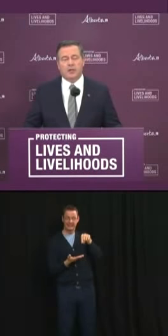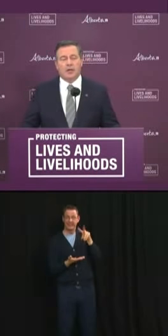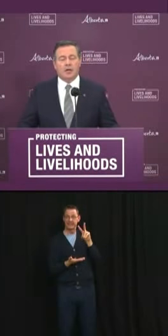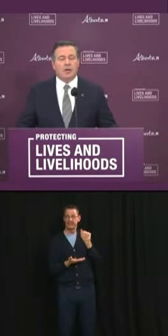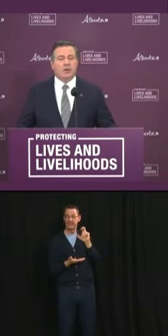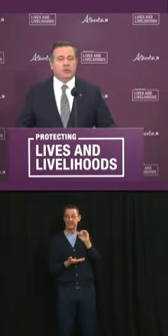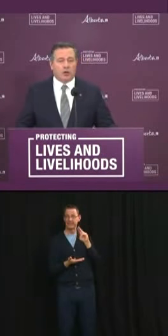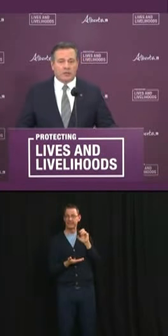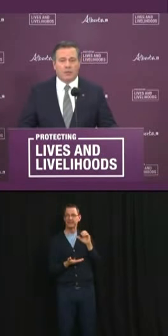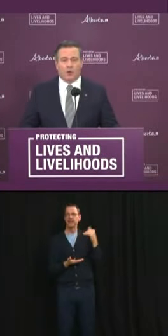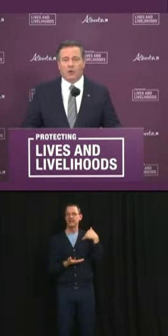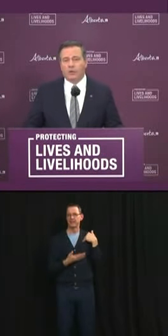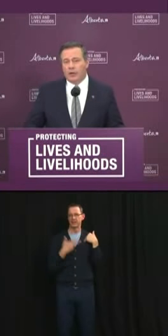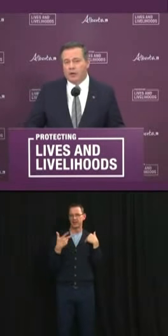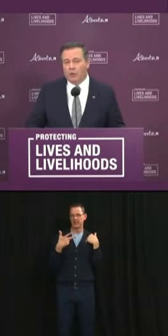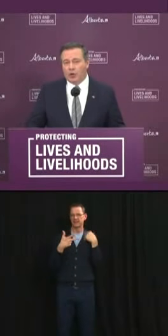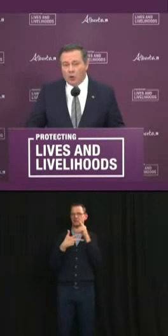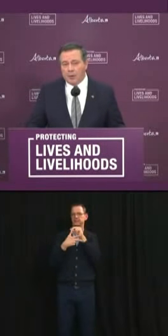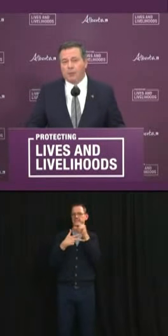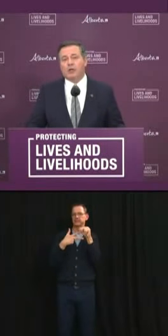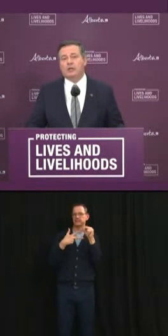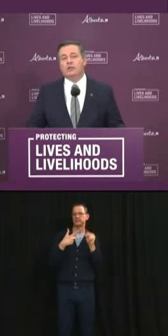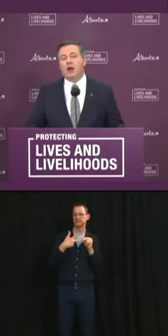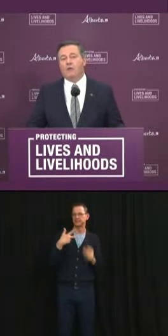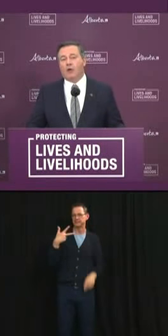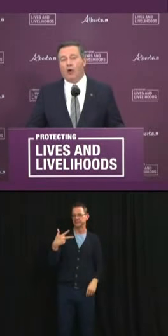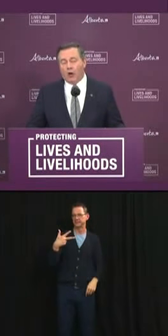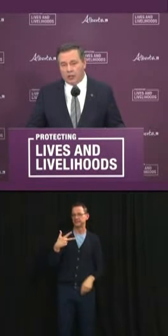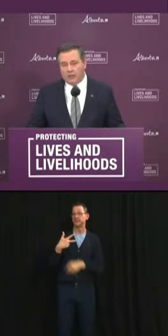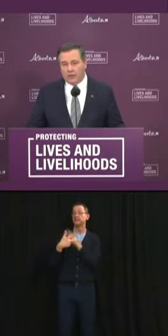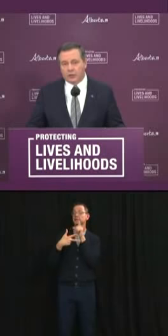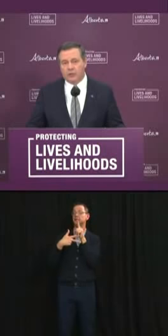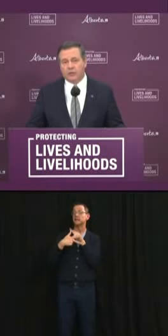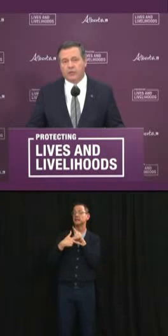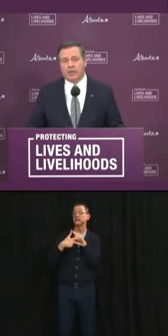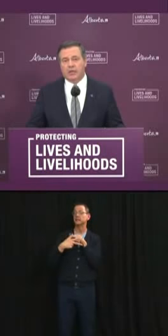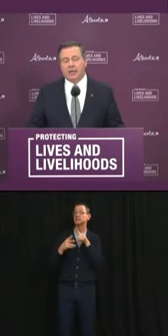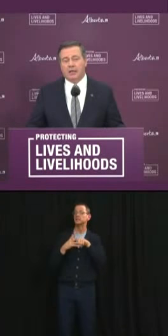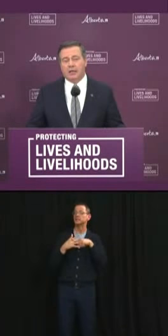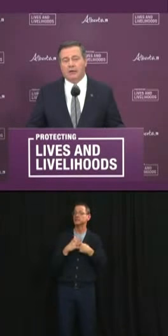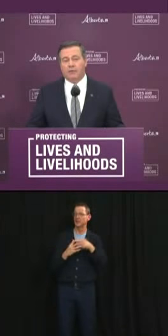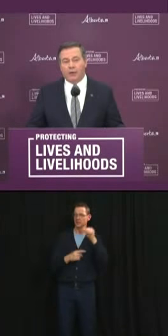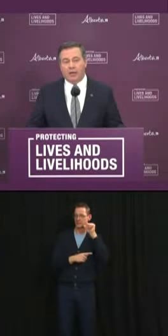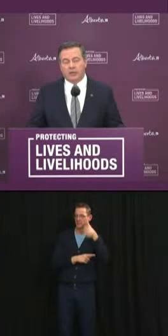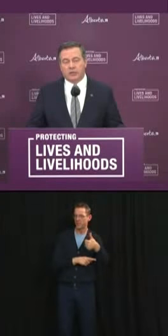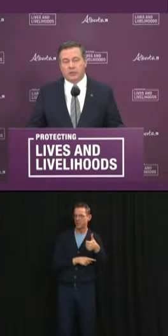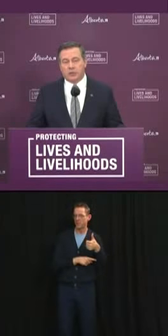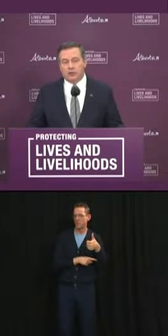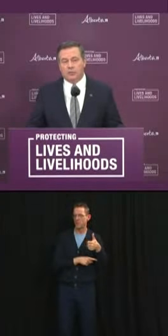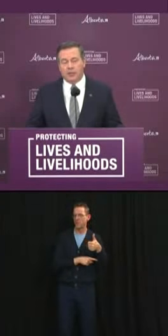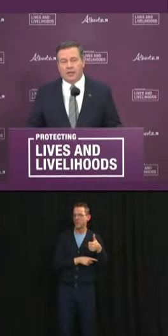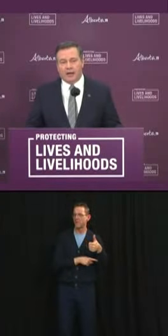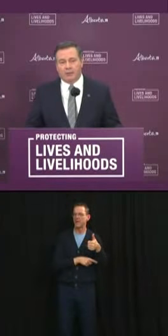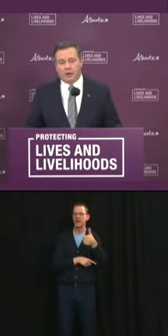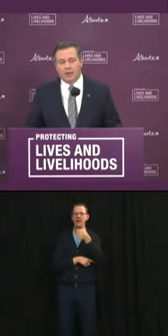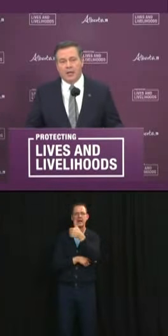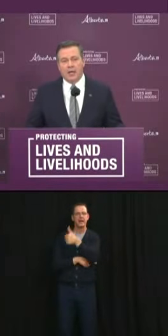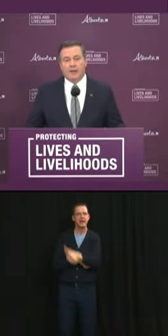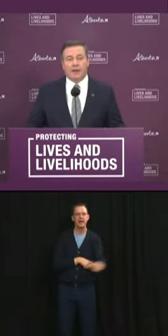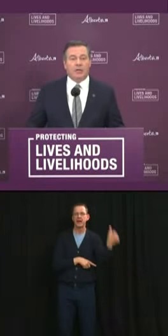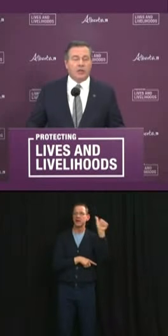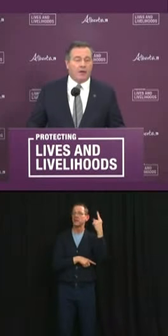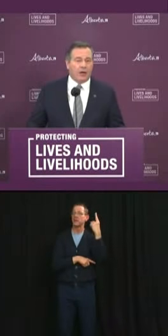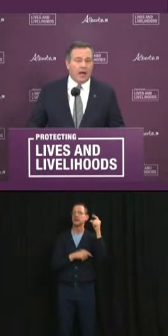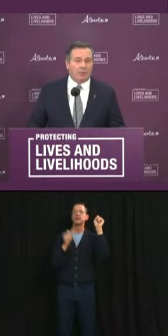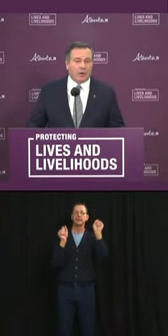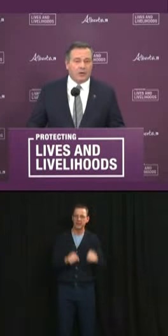First, starting tomorrow, we'll open bookings for all individuals in the Phase 2B category.